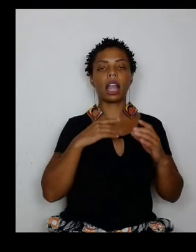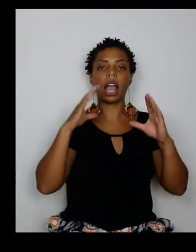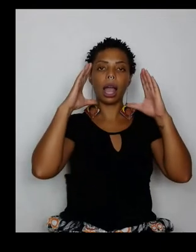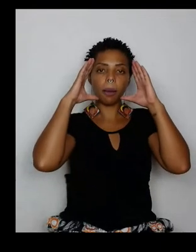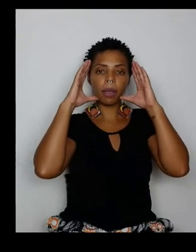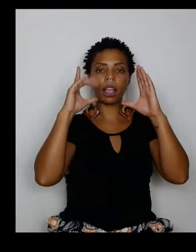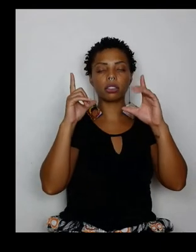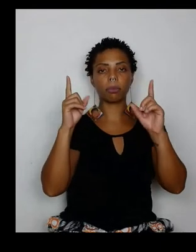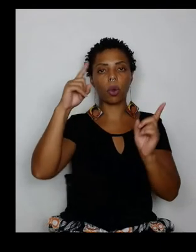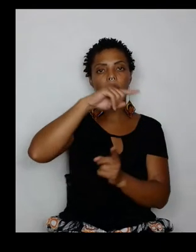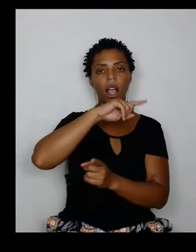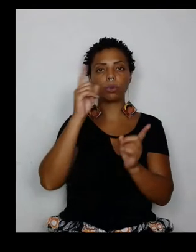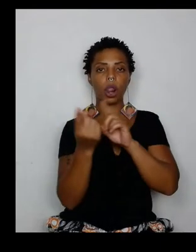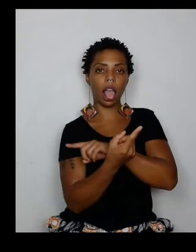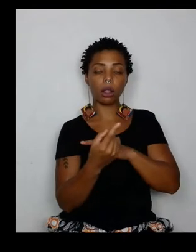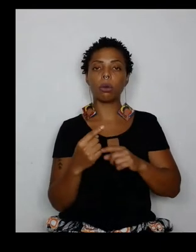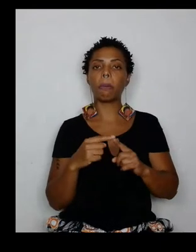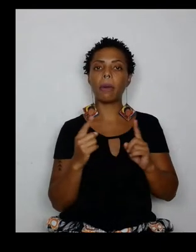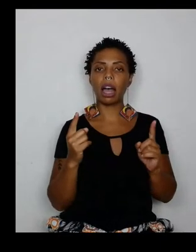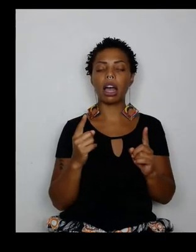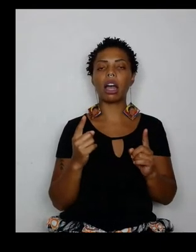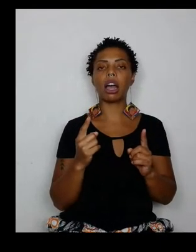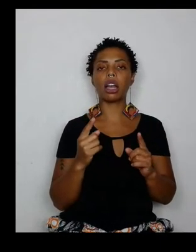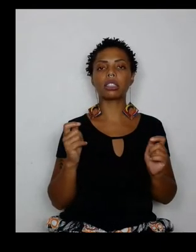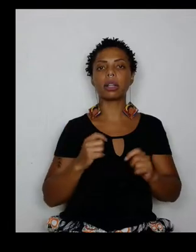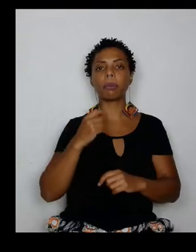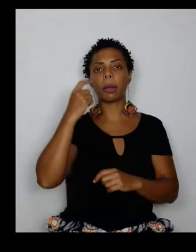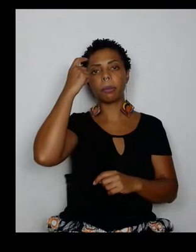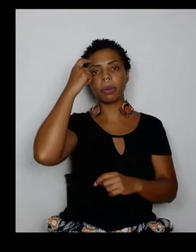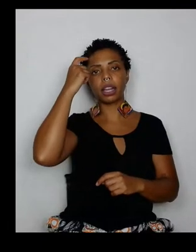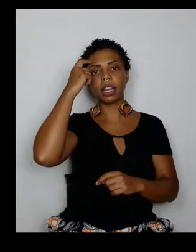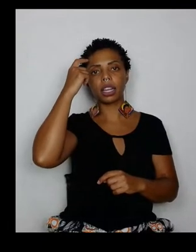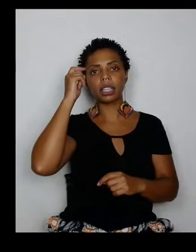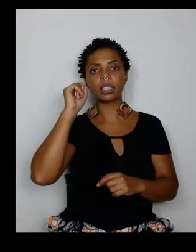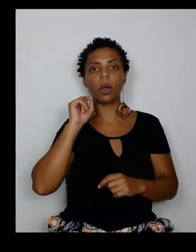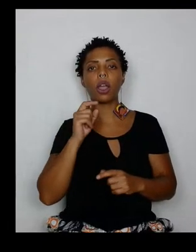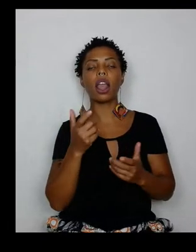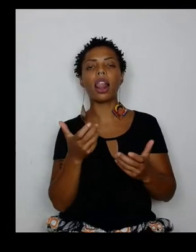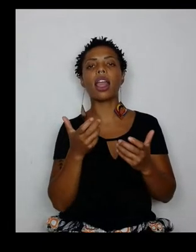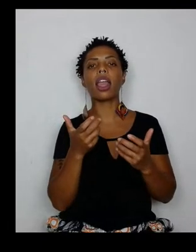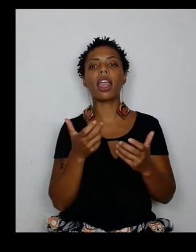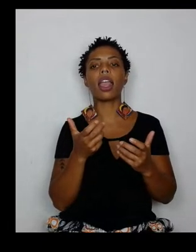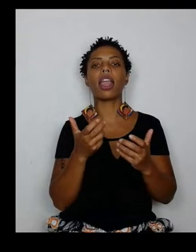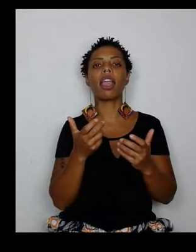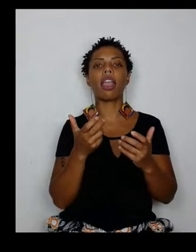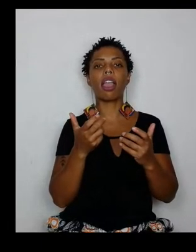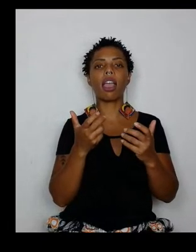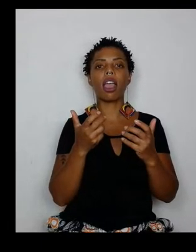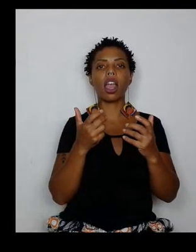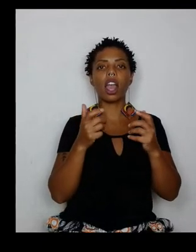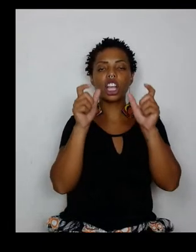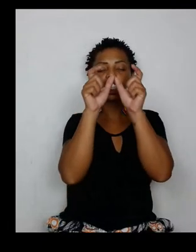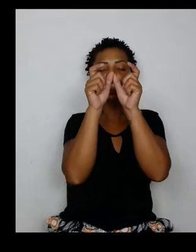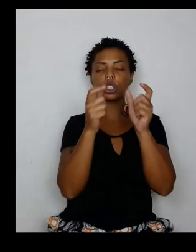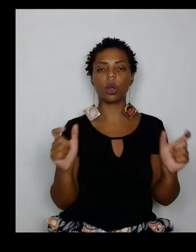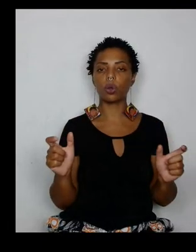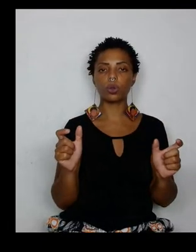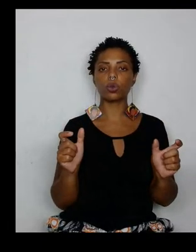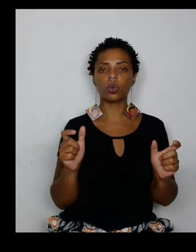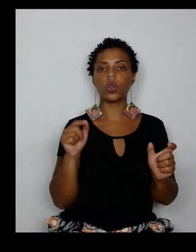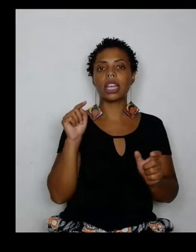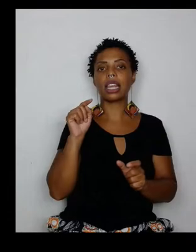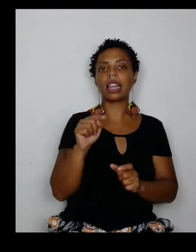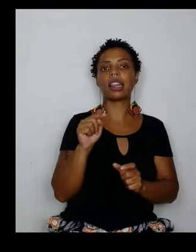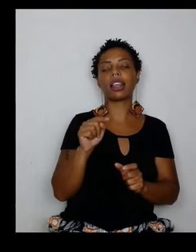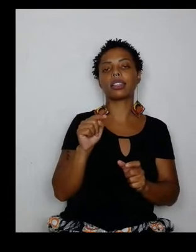what it is to construct a self to uh perform a self really um in front of a mirror as we're going to